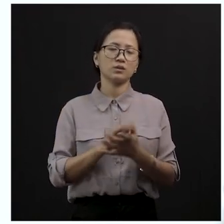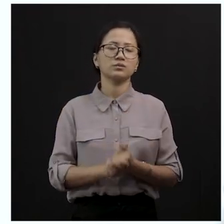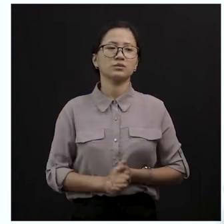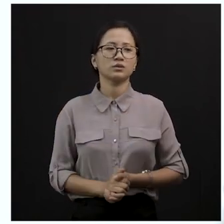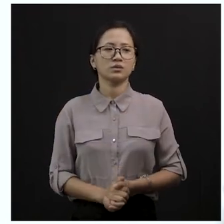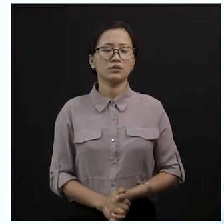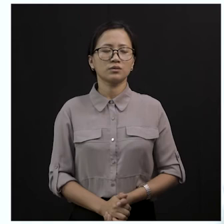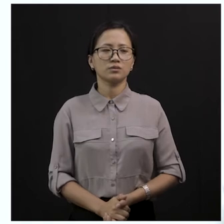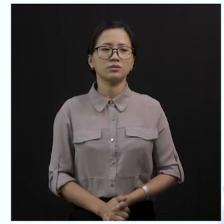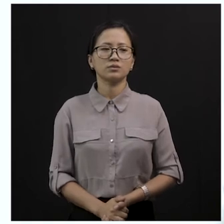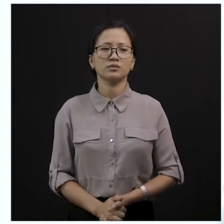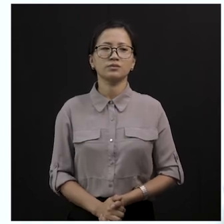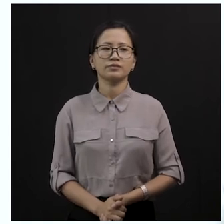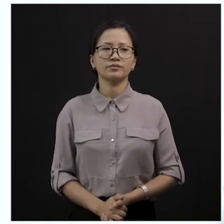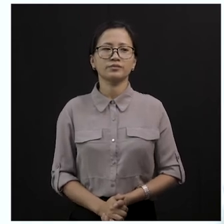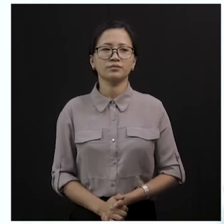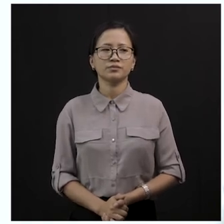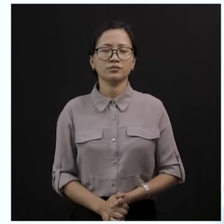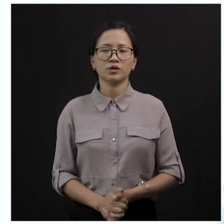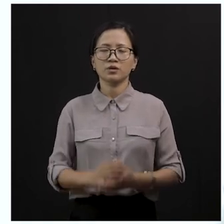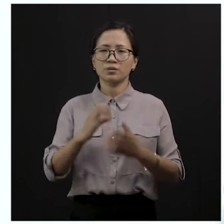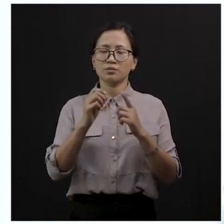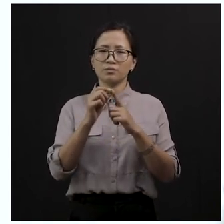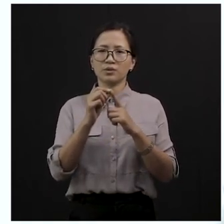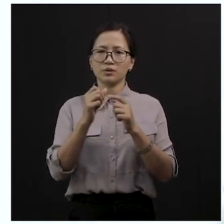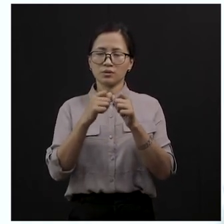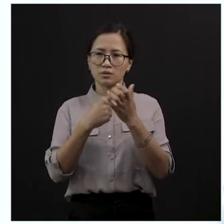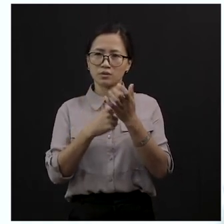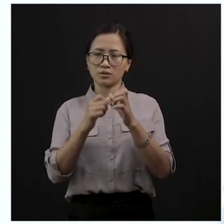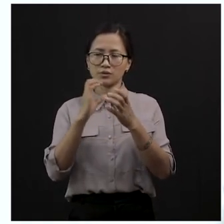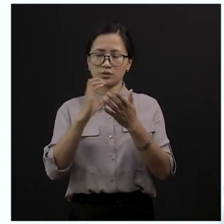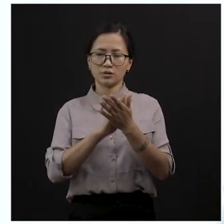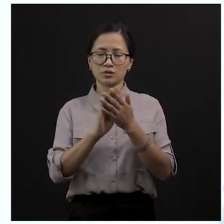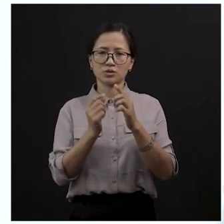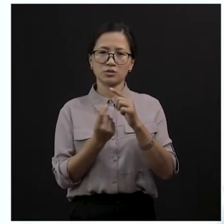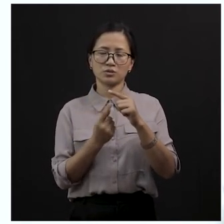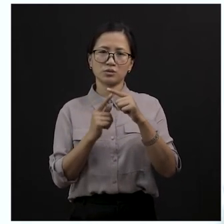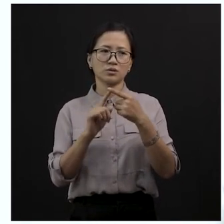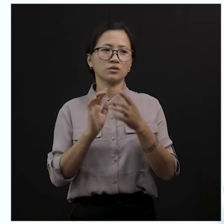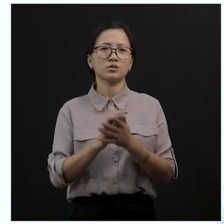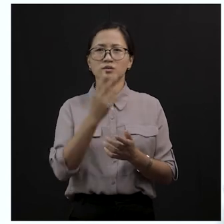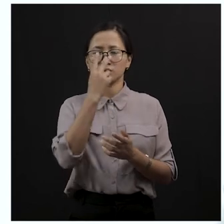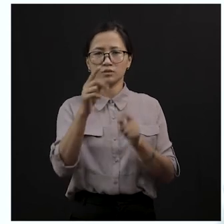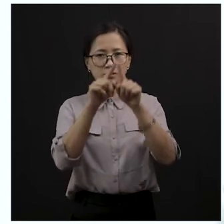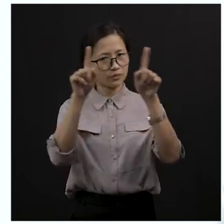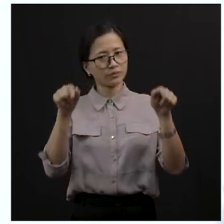B-A-L-L-O-N, balloon, hot air balloon. Next is parachute. See, here is a picture of a